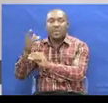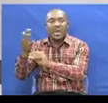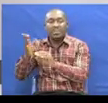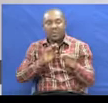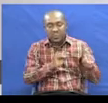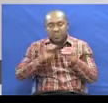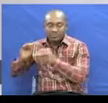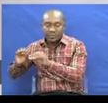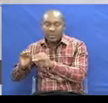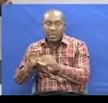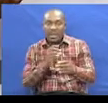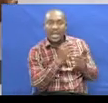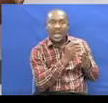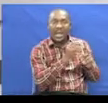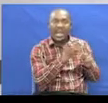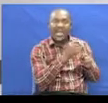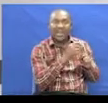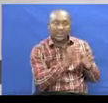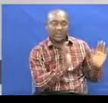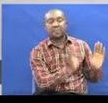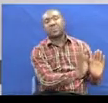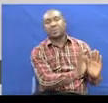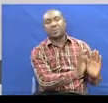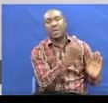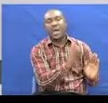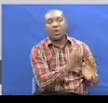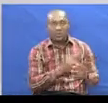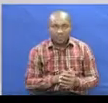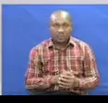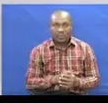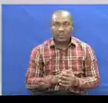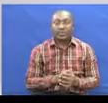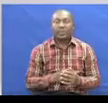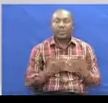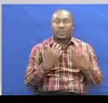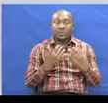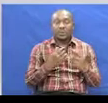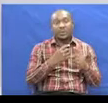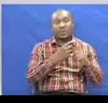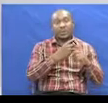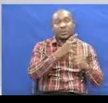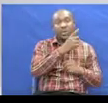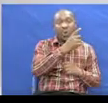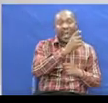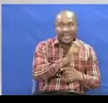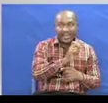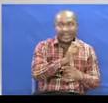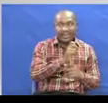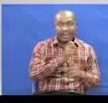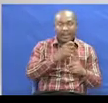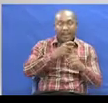X plus 3 then is equal to 6. So use arrows. You need to shift.